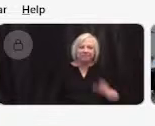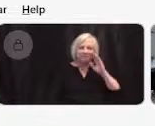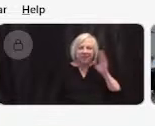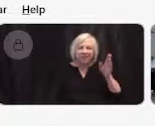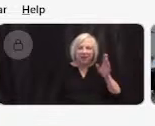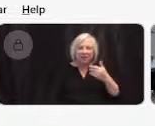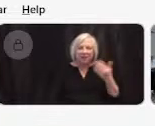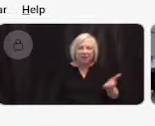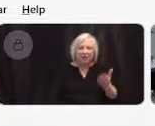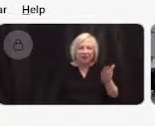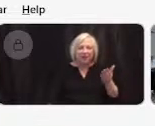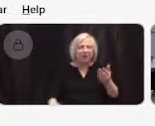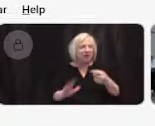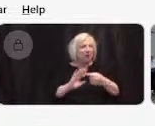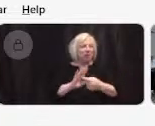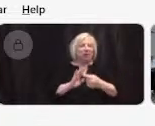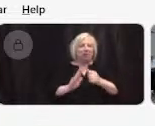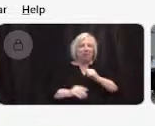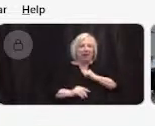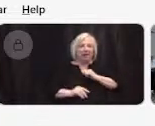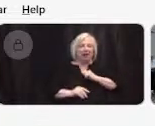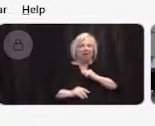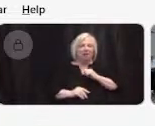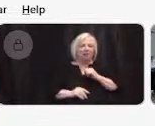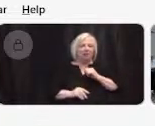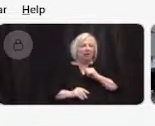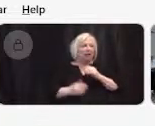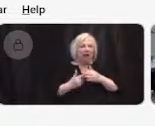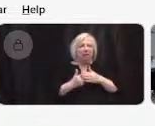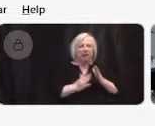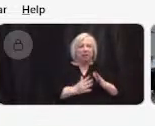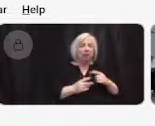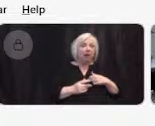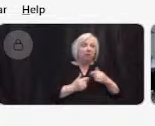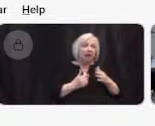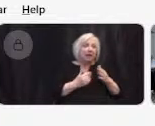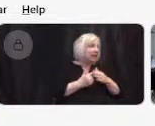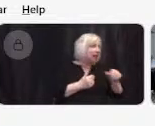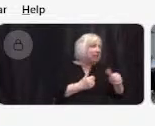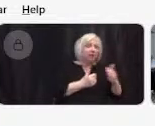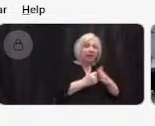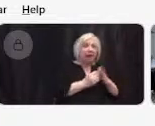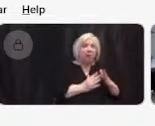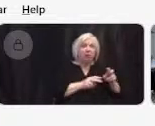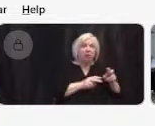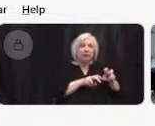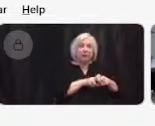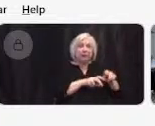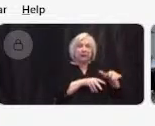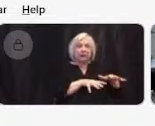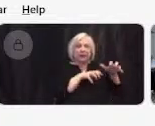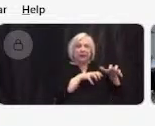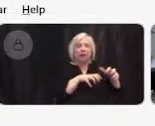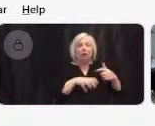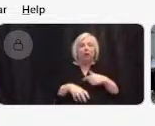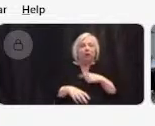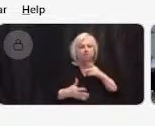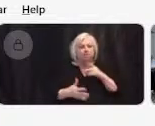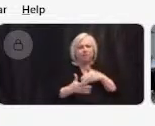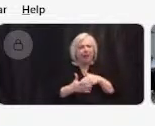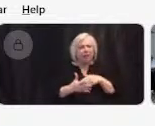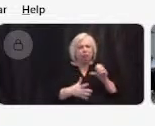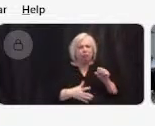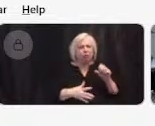Hello, I'm here on behalf of myself, that's a neighbor, and then my neighbors over here. We as neighbors are against the